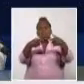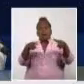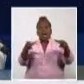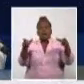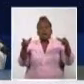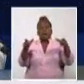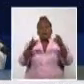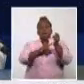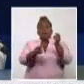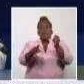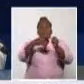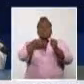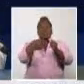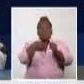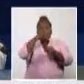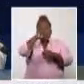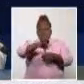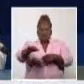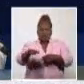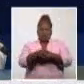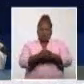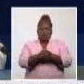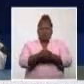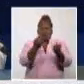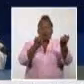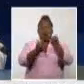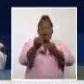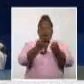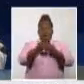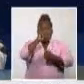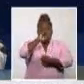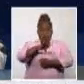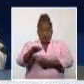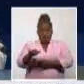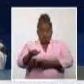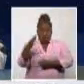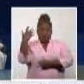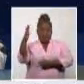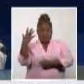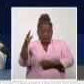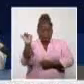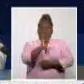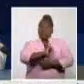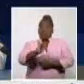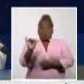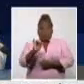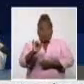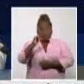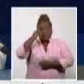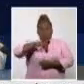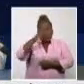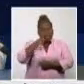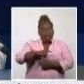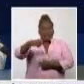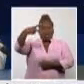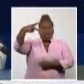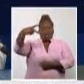had foreign pediatric cases, and I remember in Ciego de Ávila 2 French